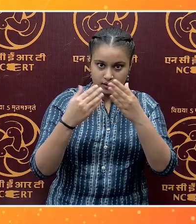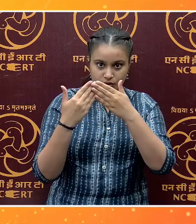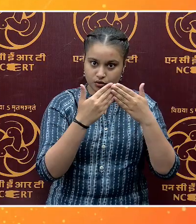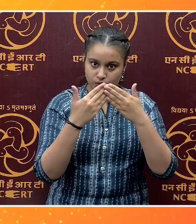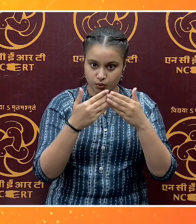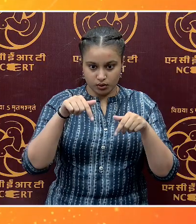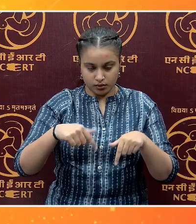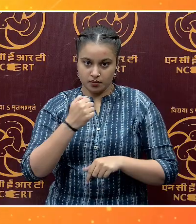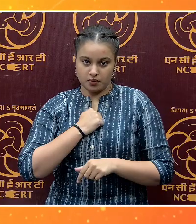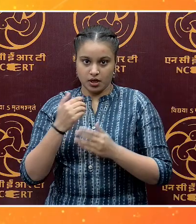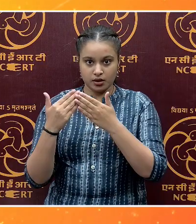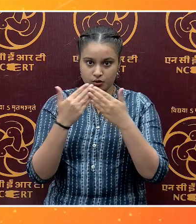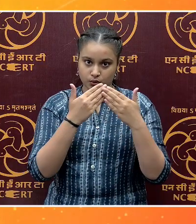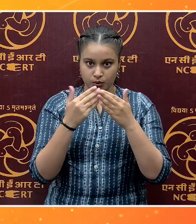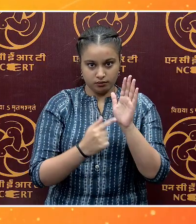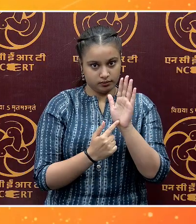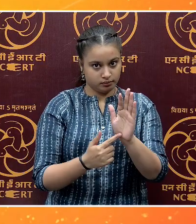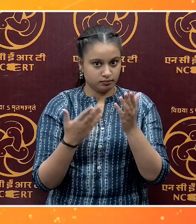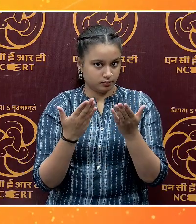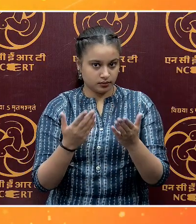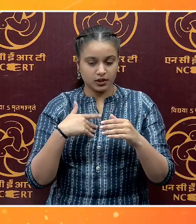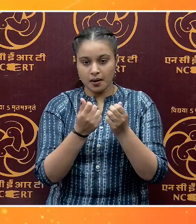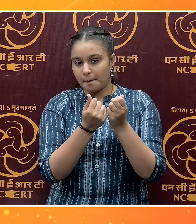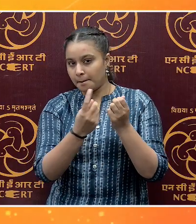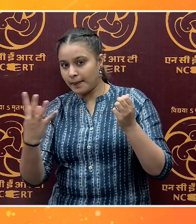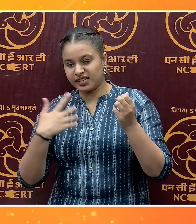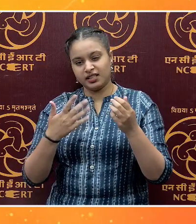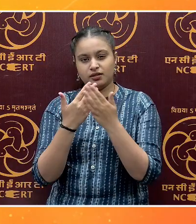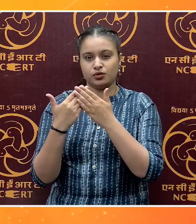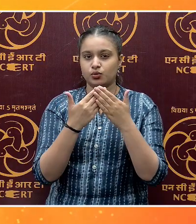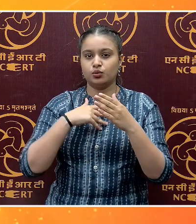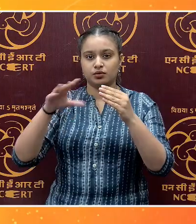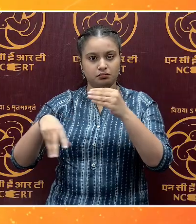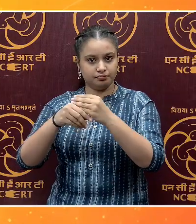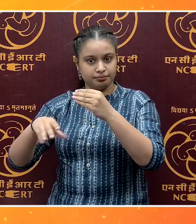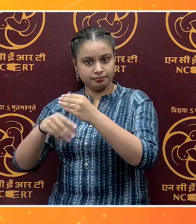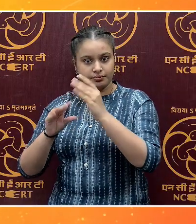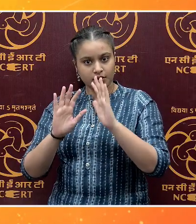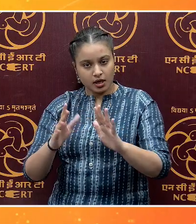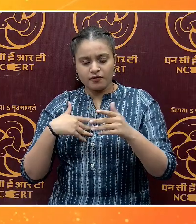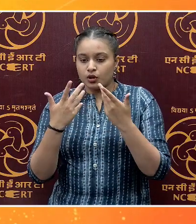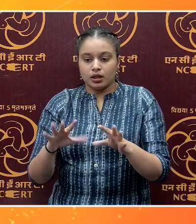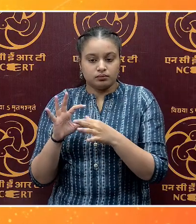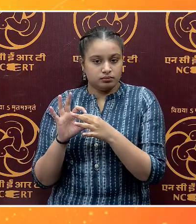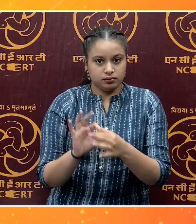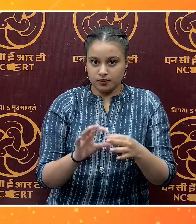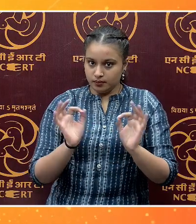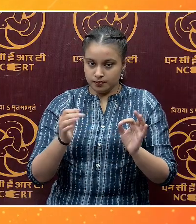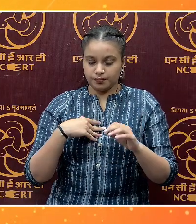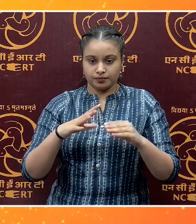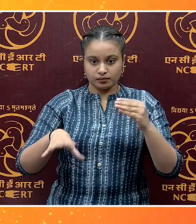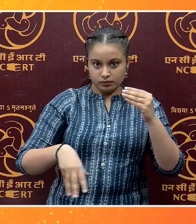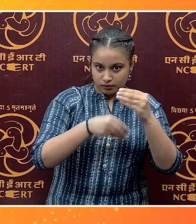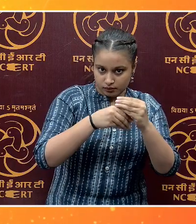my school page, means here special educator can see multiple schools with his associate. Currently I am not associated with any school. So I'll click on add